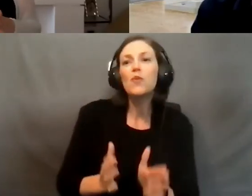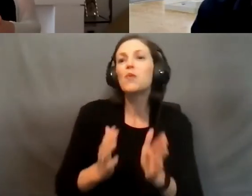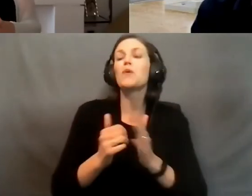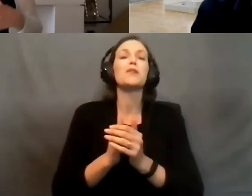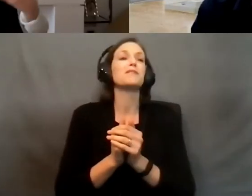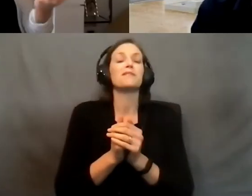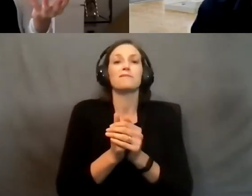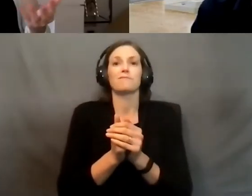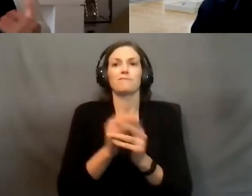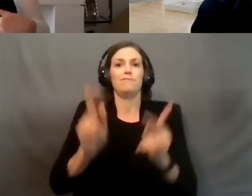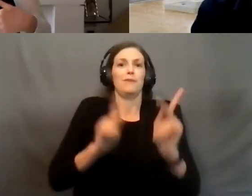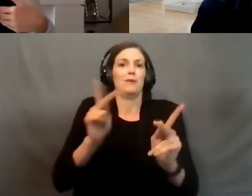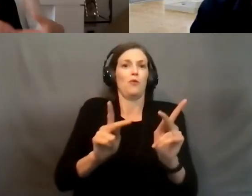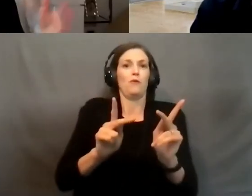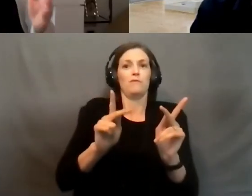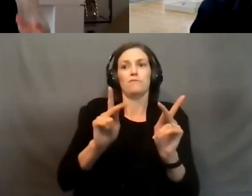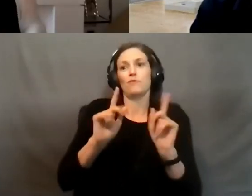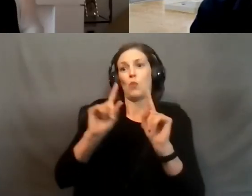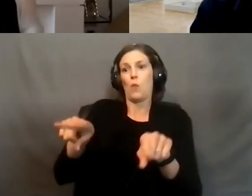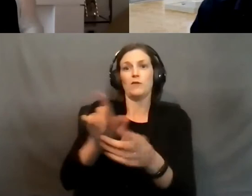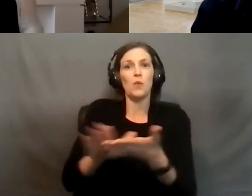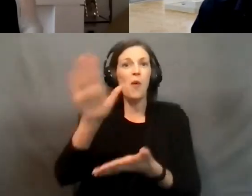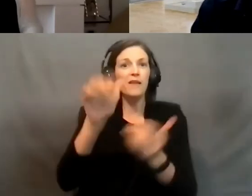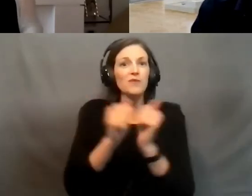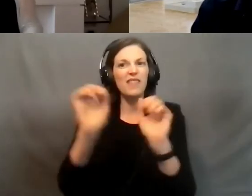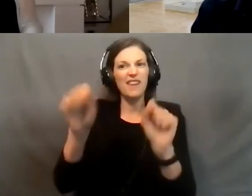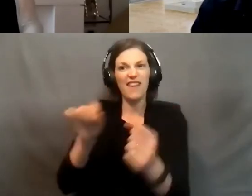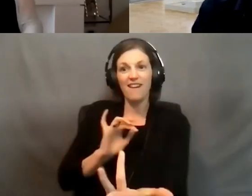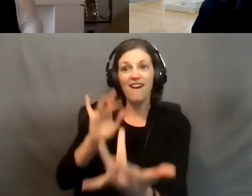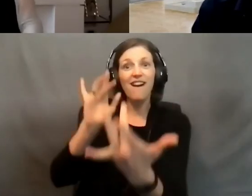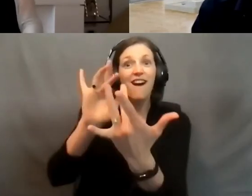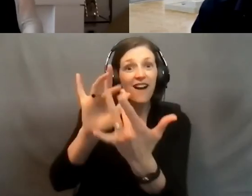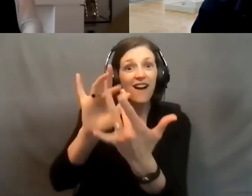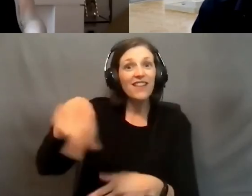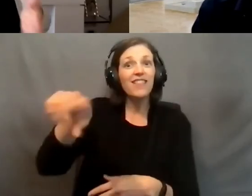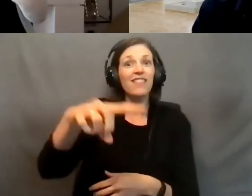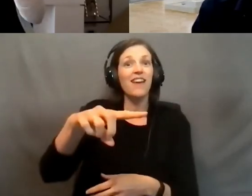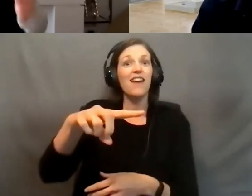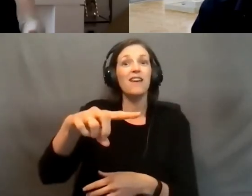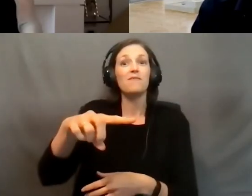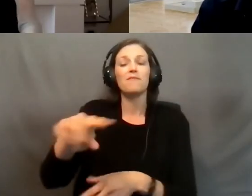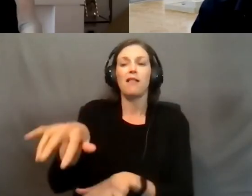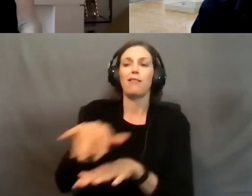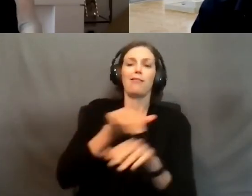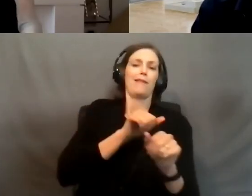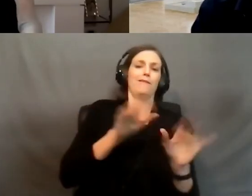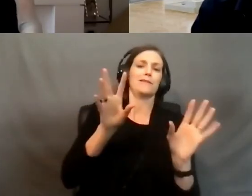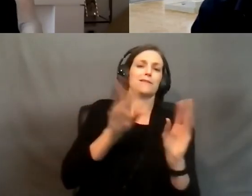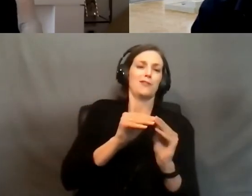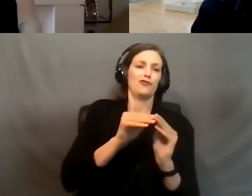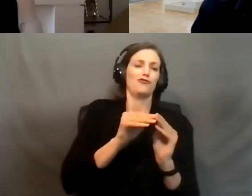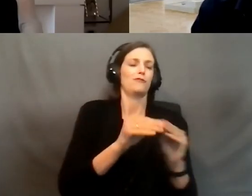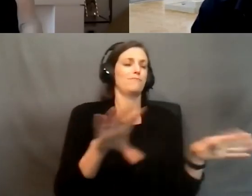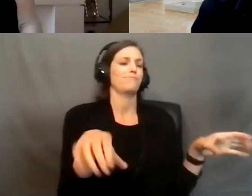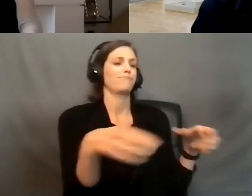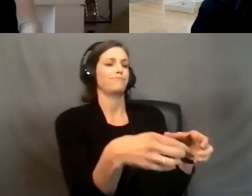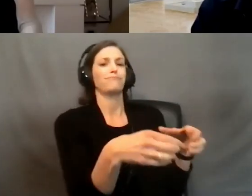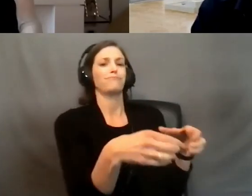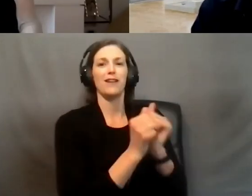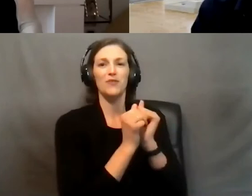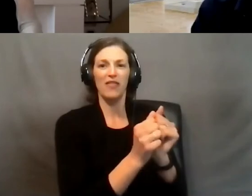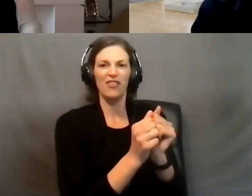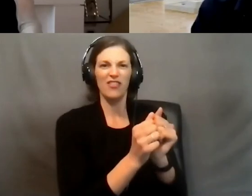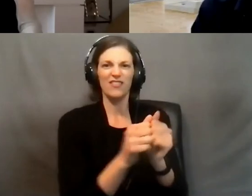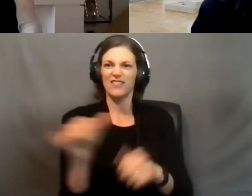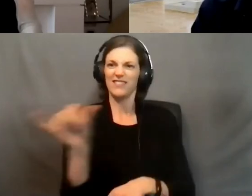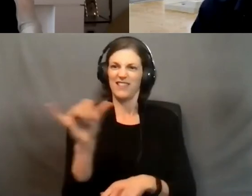you went to college with, you could contact them and drop out of a session and get together, really as we are getting